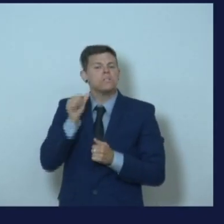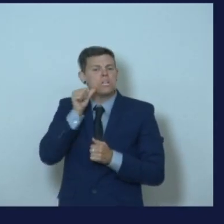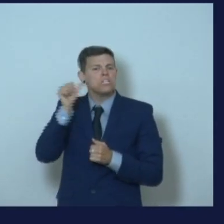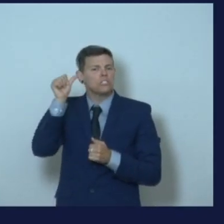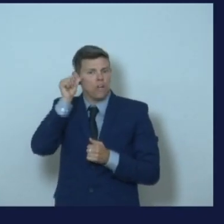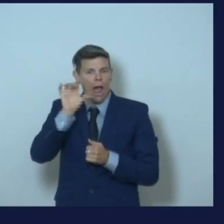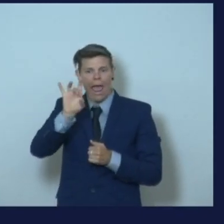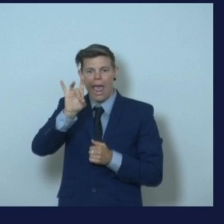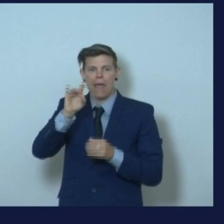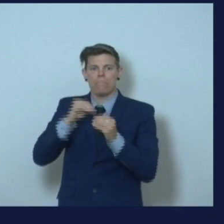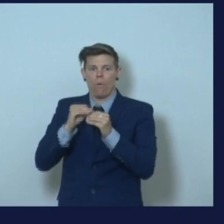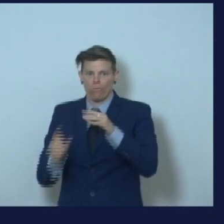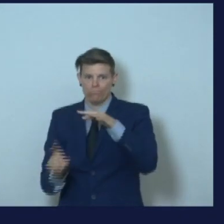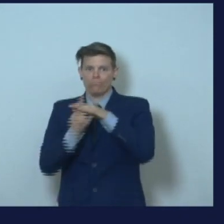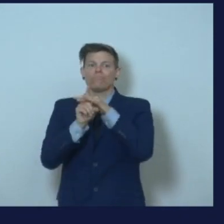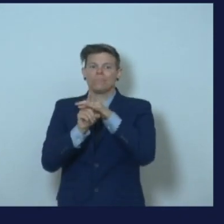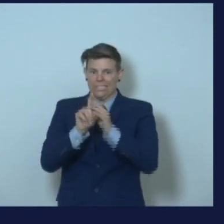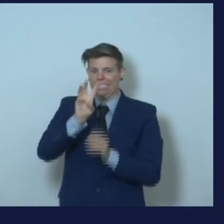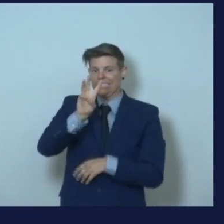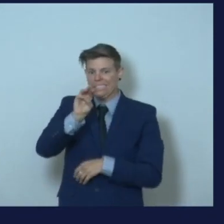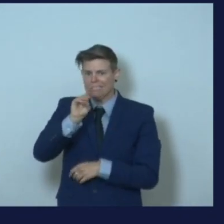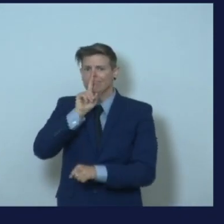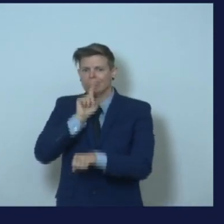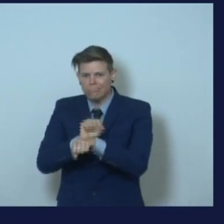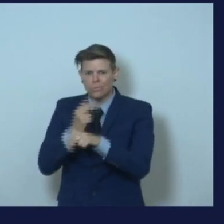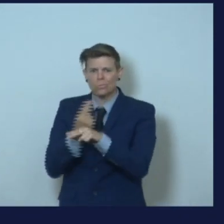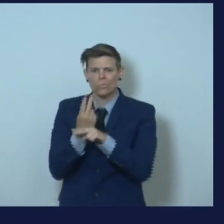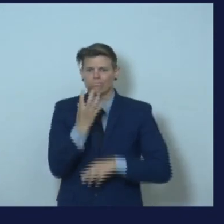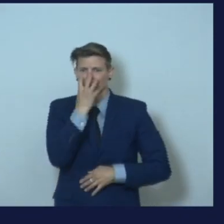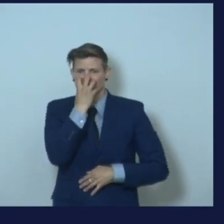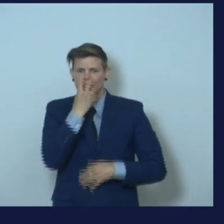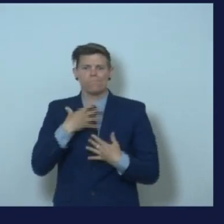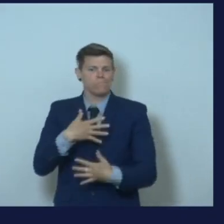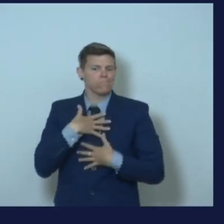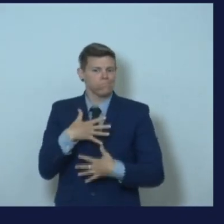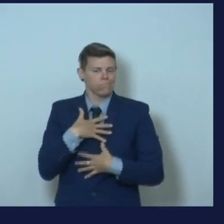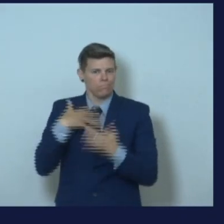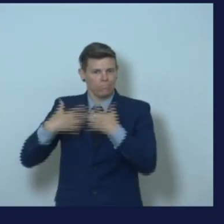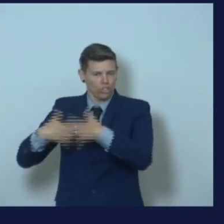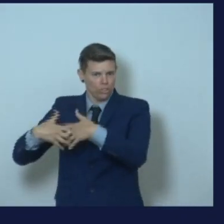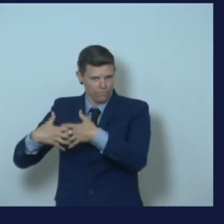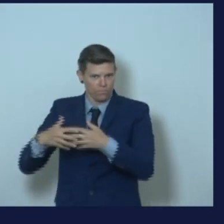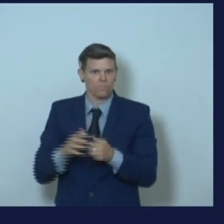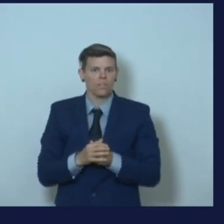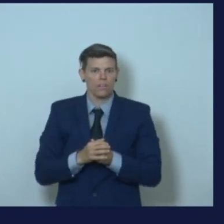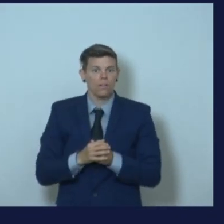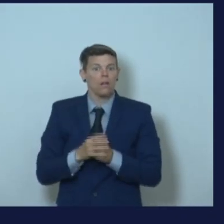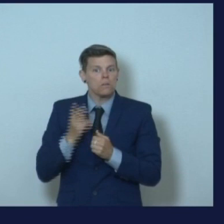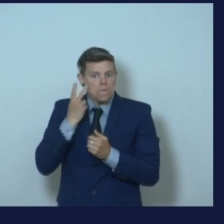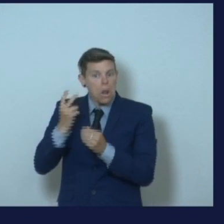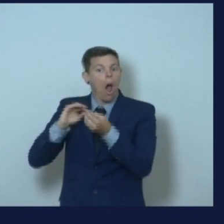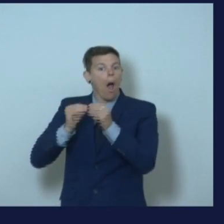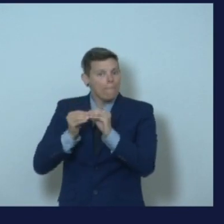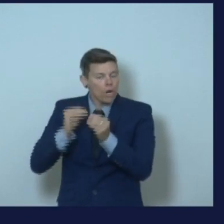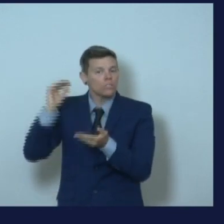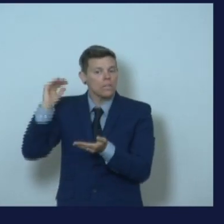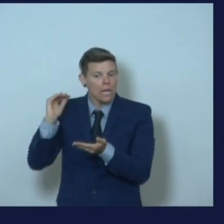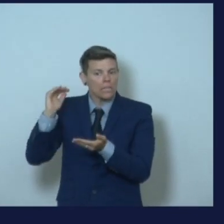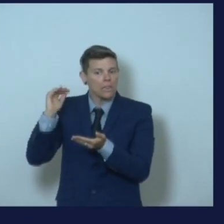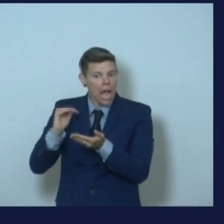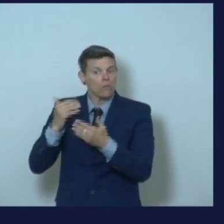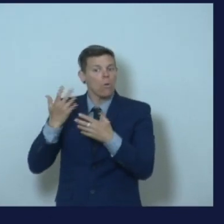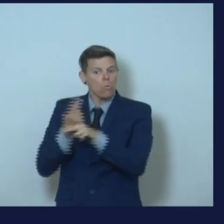on ventilators. That number is a good indicator that fewer people in the last day or so are on